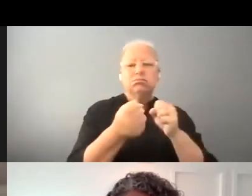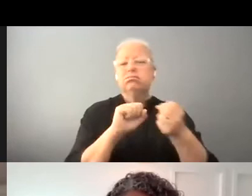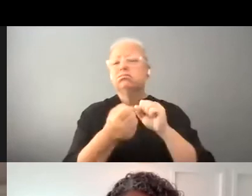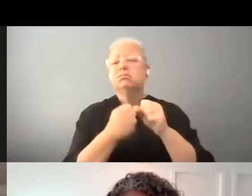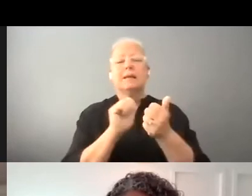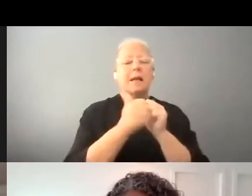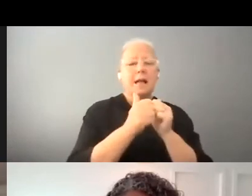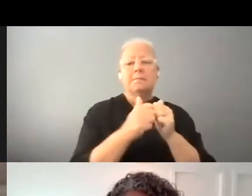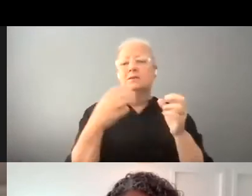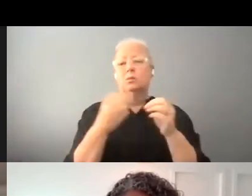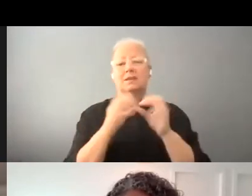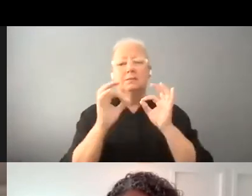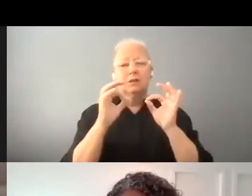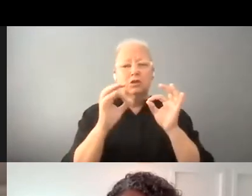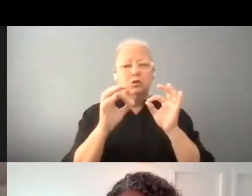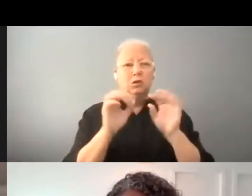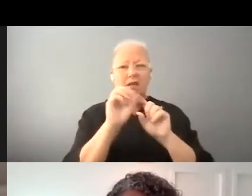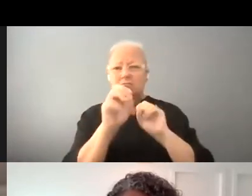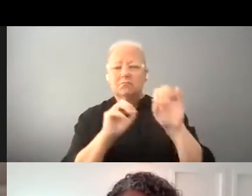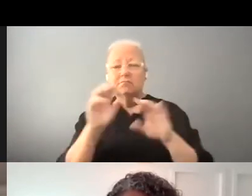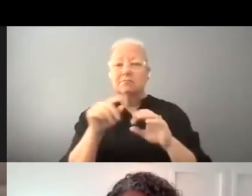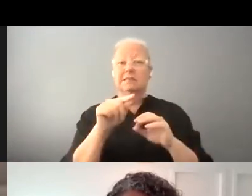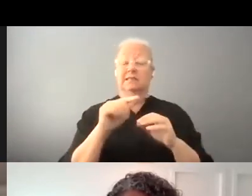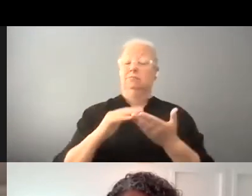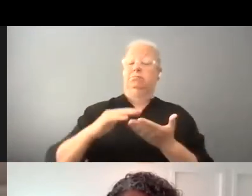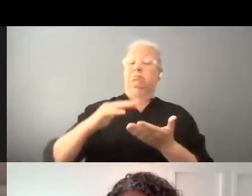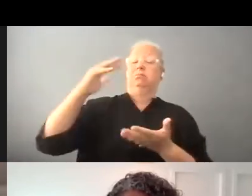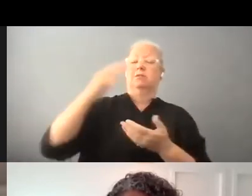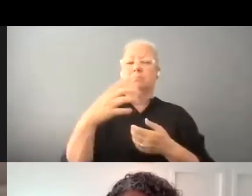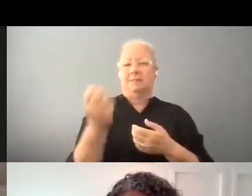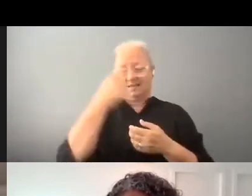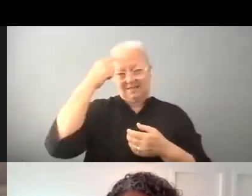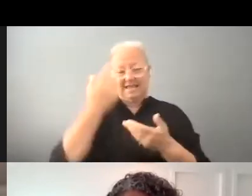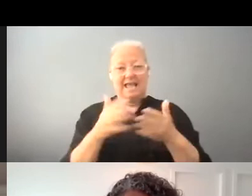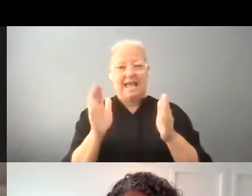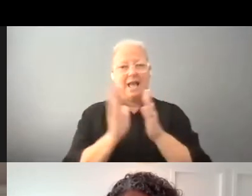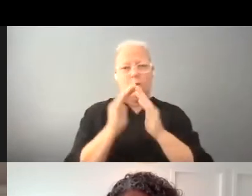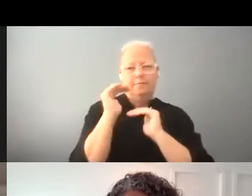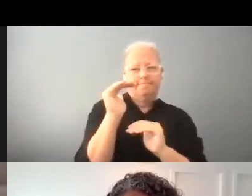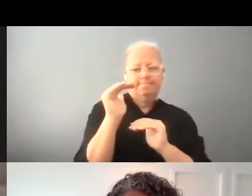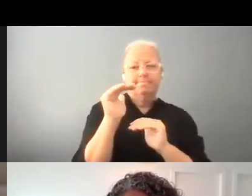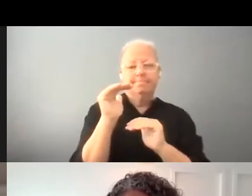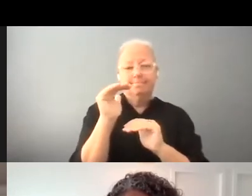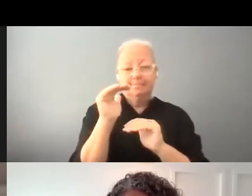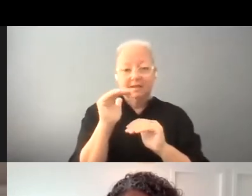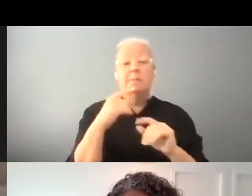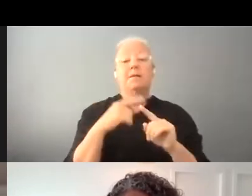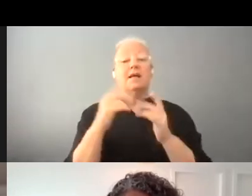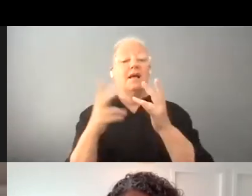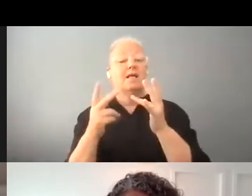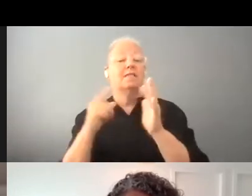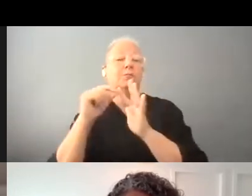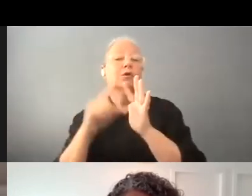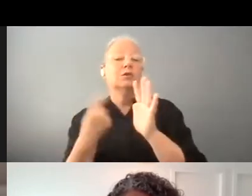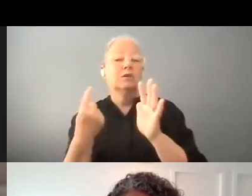the realms of possibility in terms of budget. So think about how you're going to contain that budget. And to points we've made earlier, looking at the other projects that we've previously funded